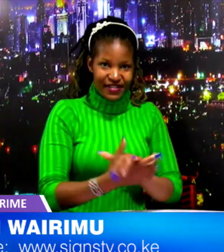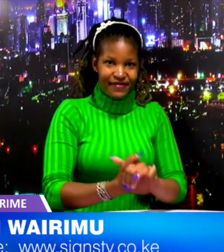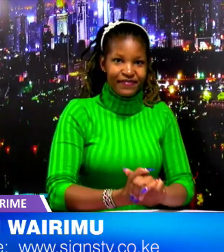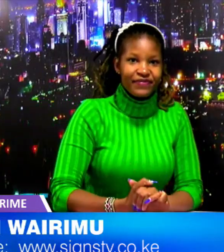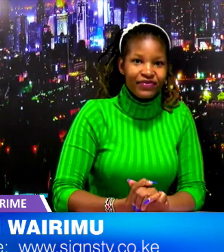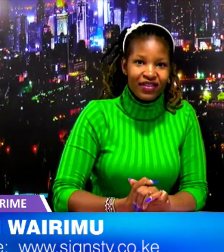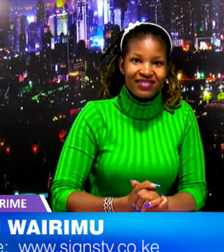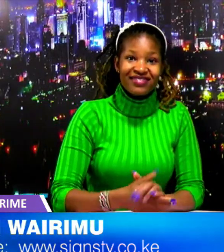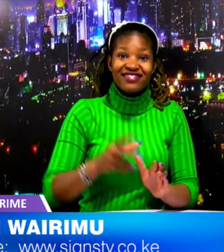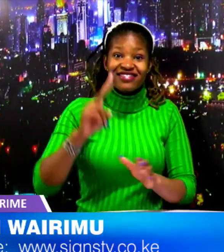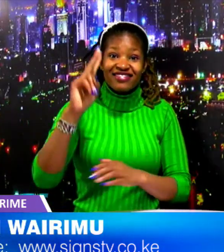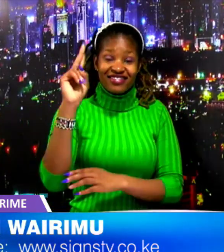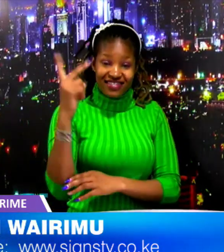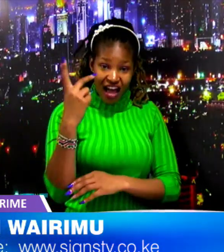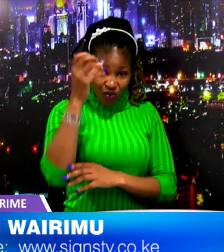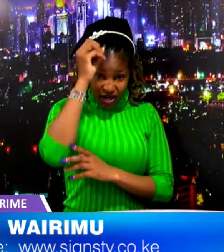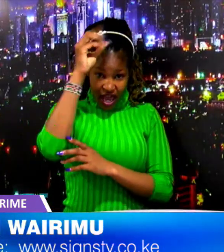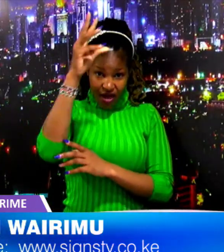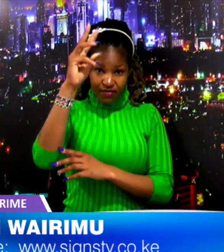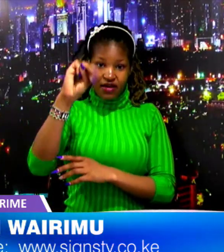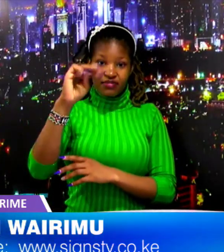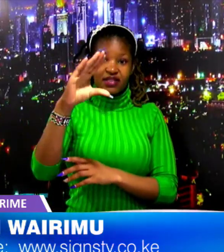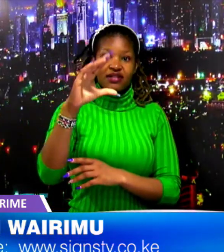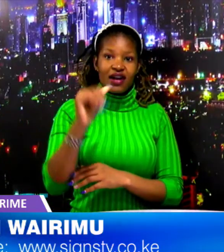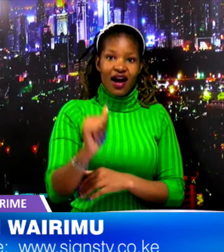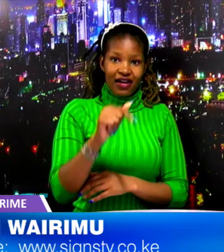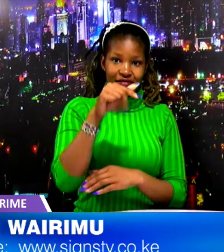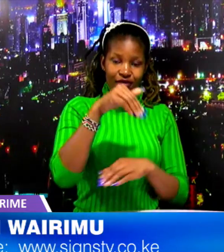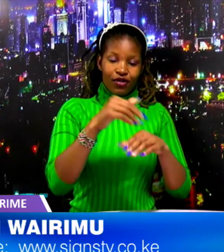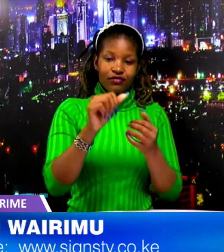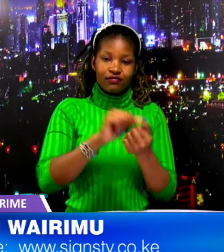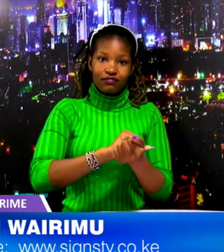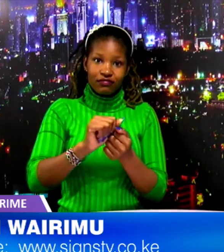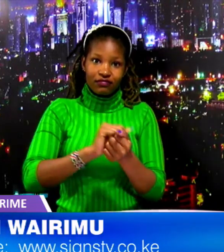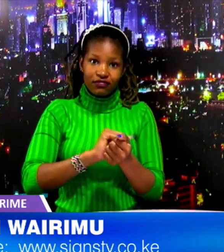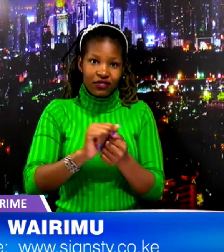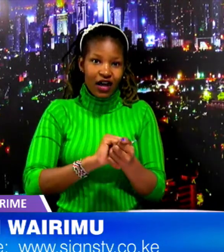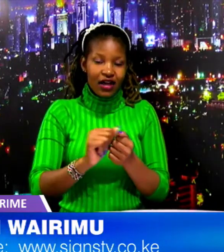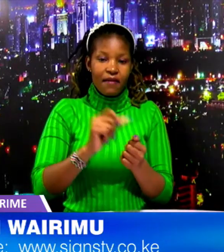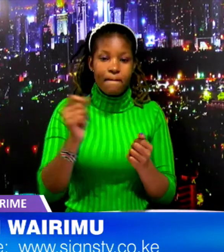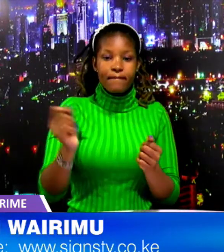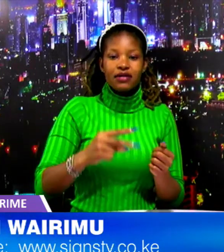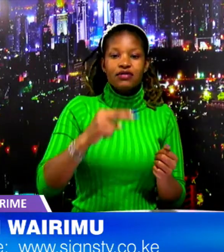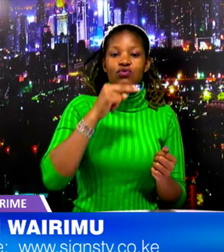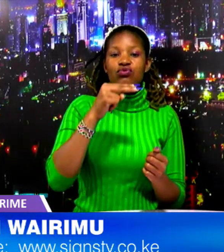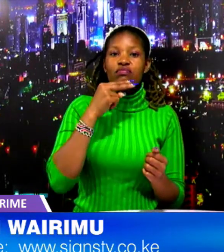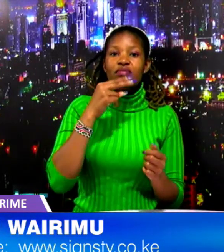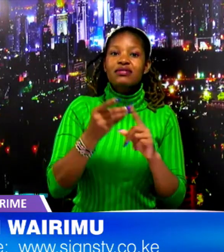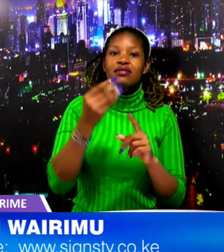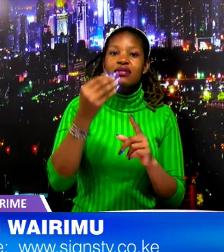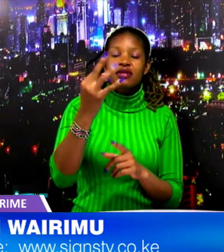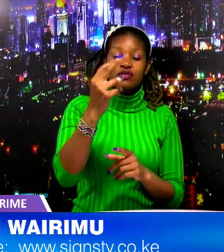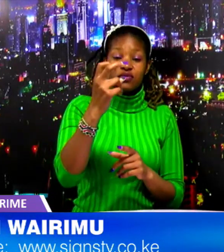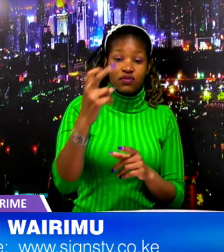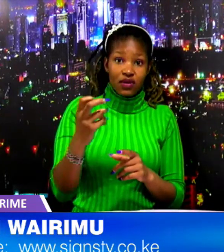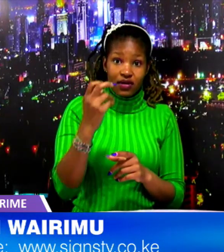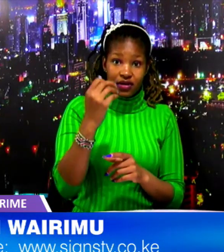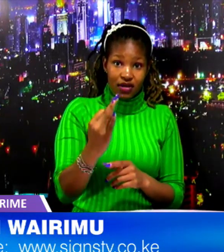On to our next news item. A section of Kiambu MCAs on